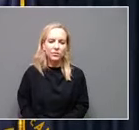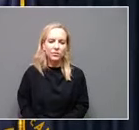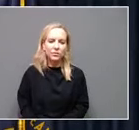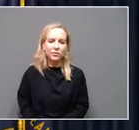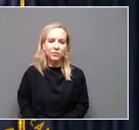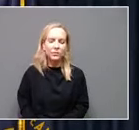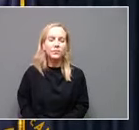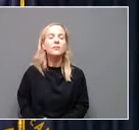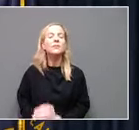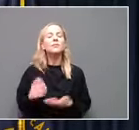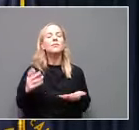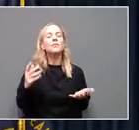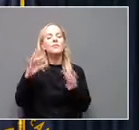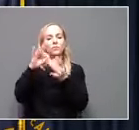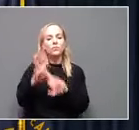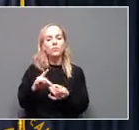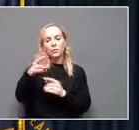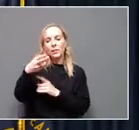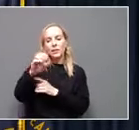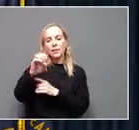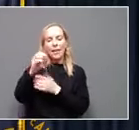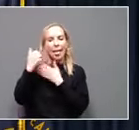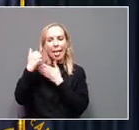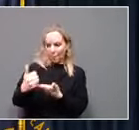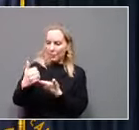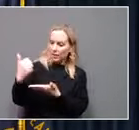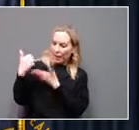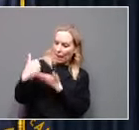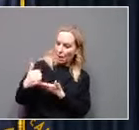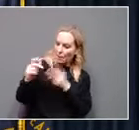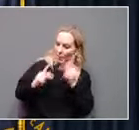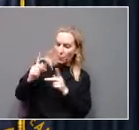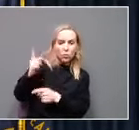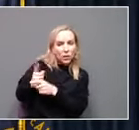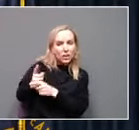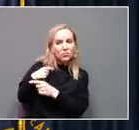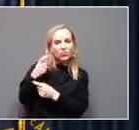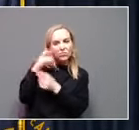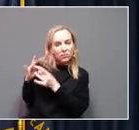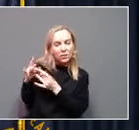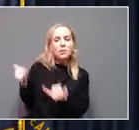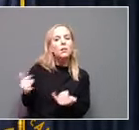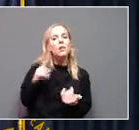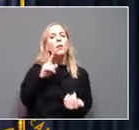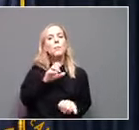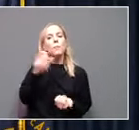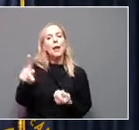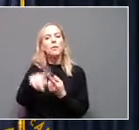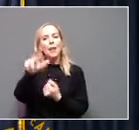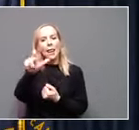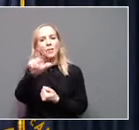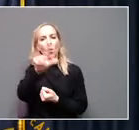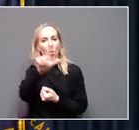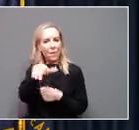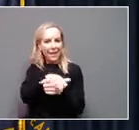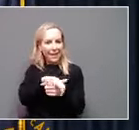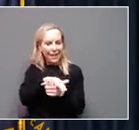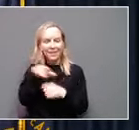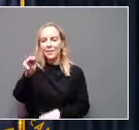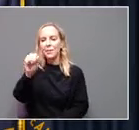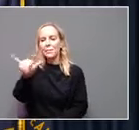Speaking of help and helping our people, this week I was pleased to be back in Lexington and Louisville with Mayor Gorton and Fisher